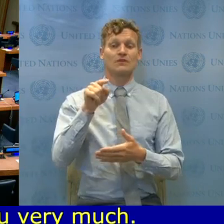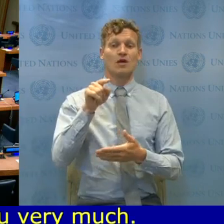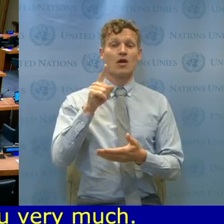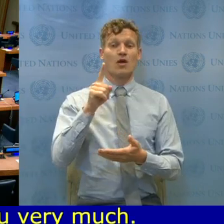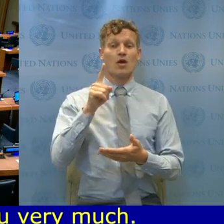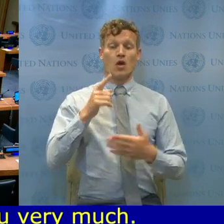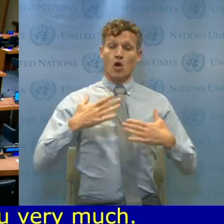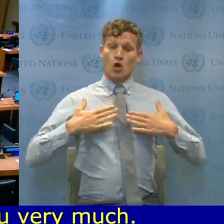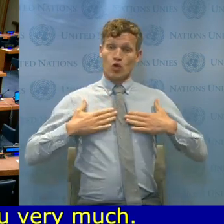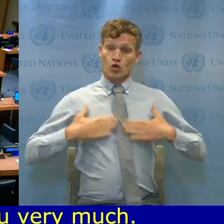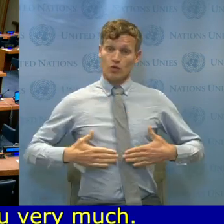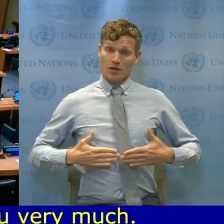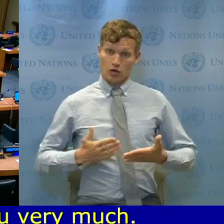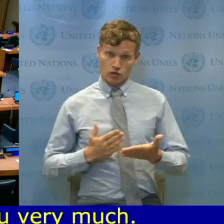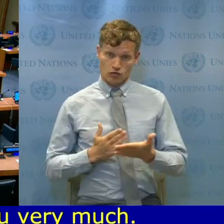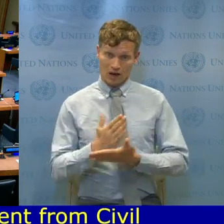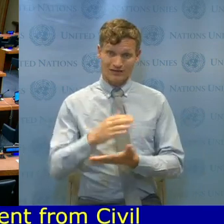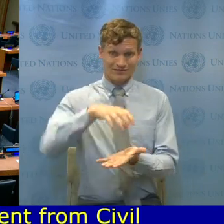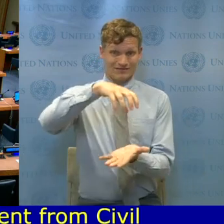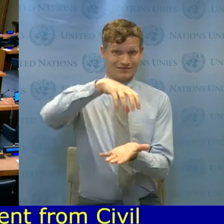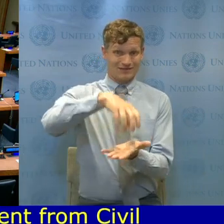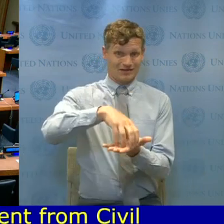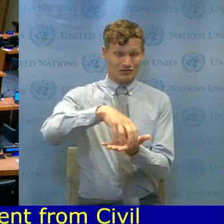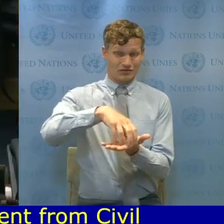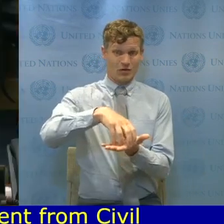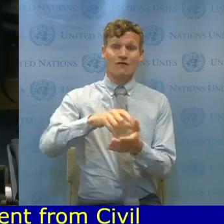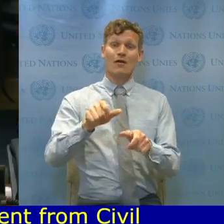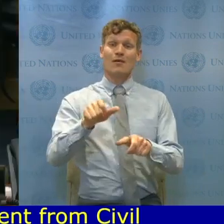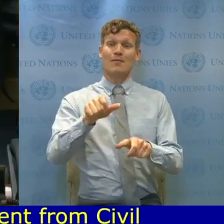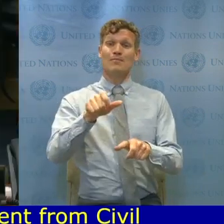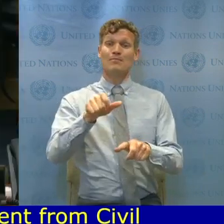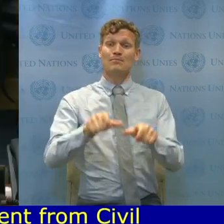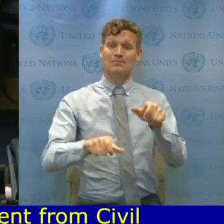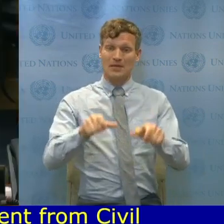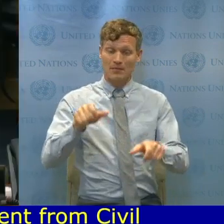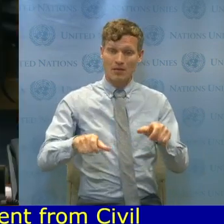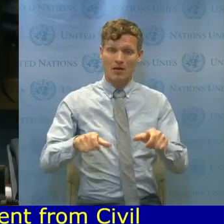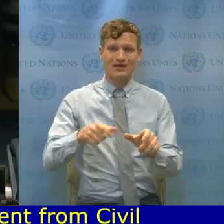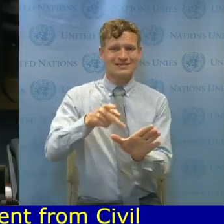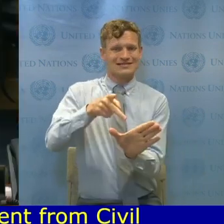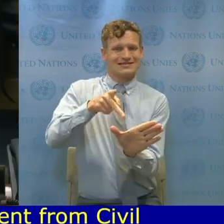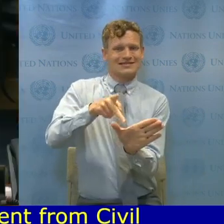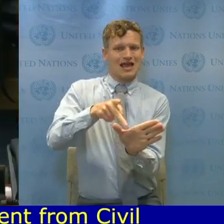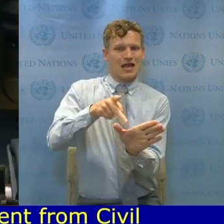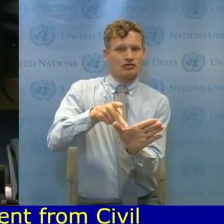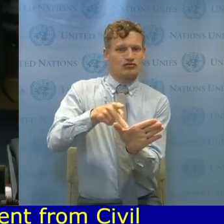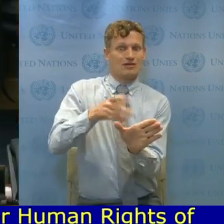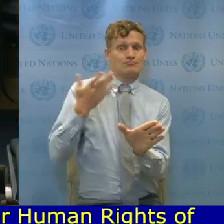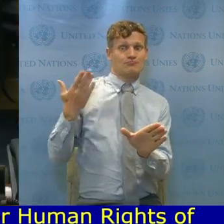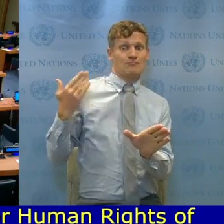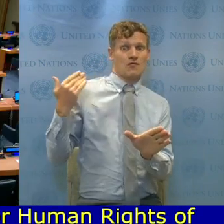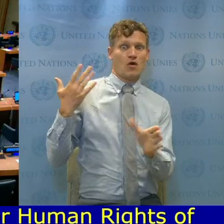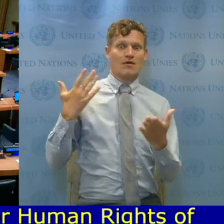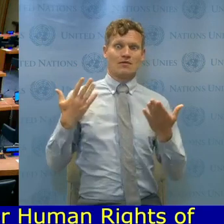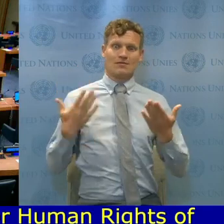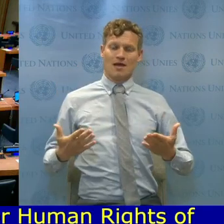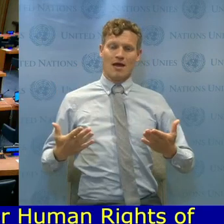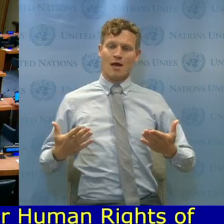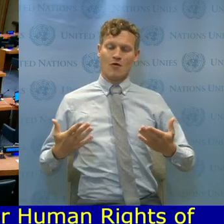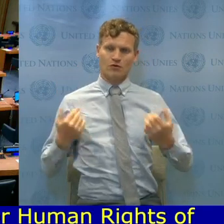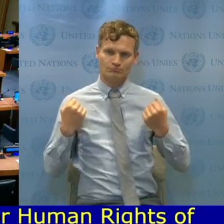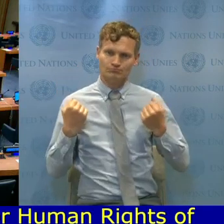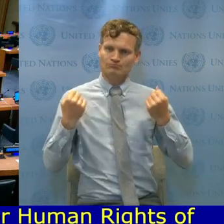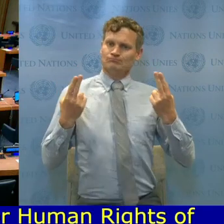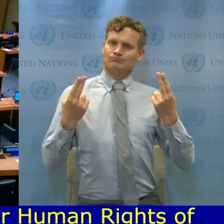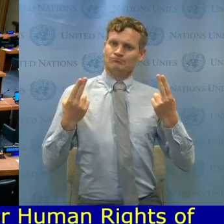of Psychiatry and the World Network of Users and Survivors of Psychiatry. Please take the floor. Thank you,